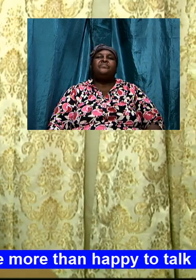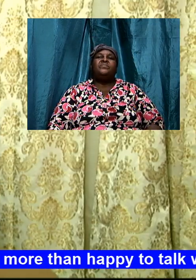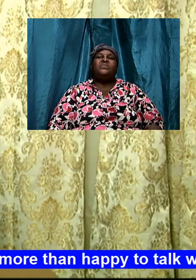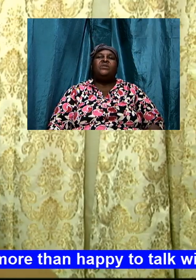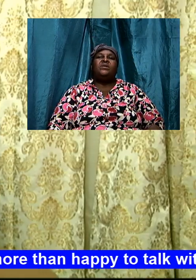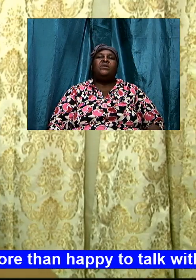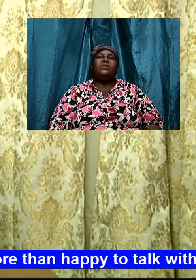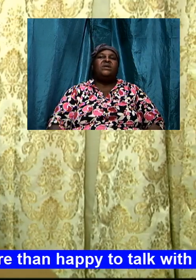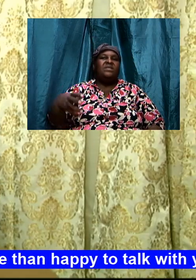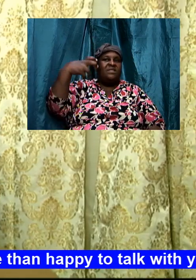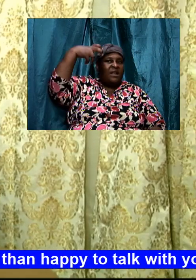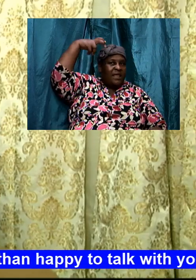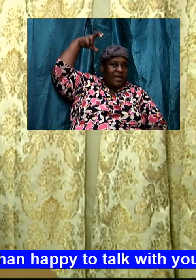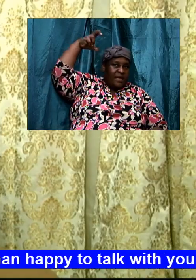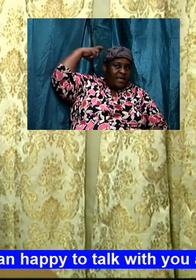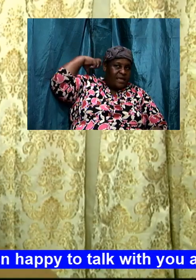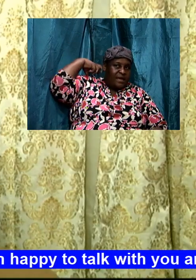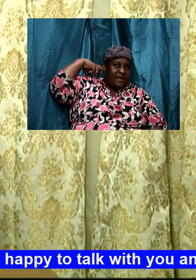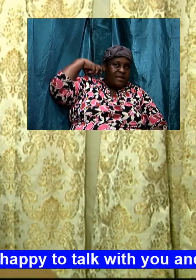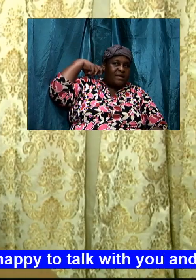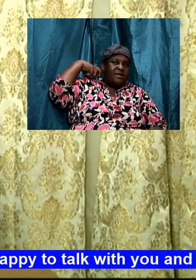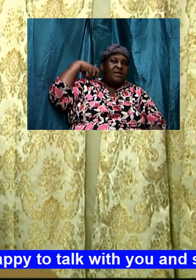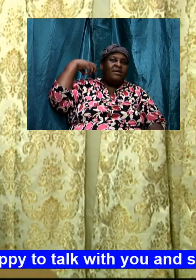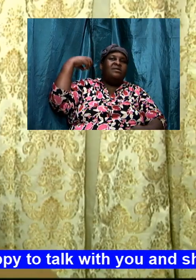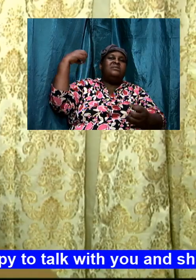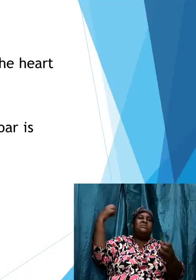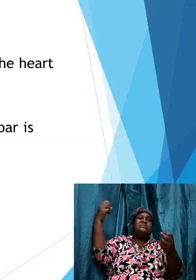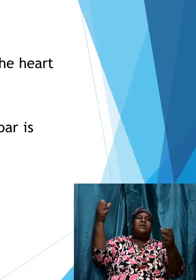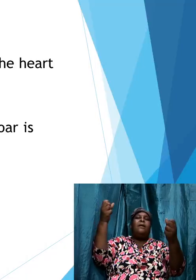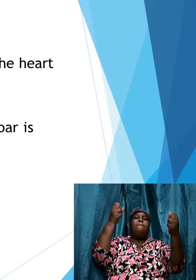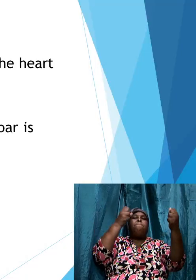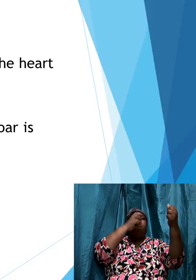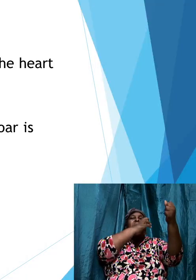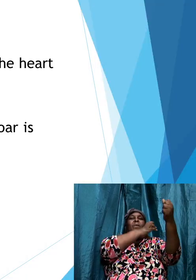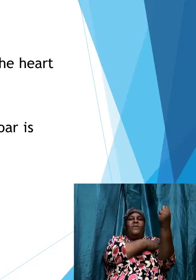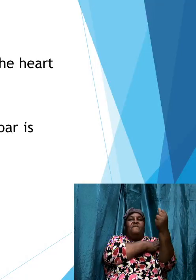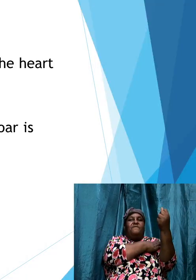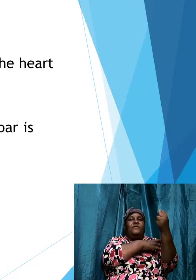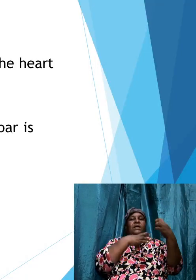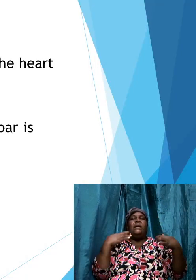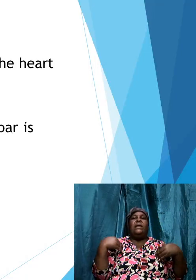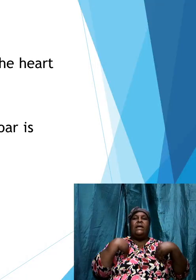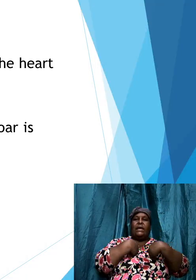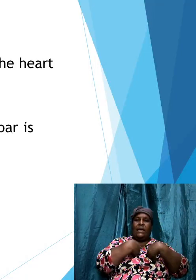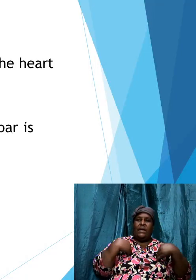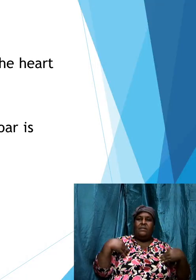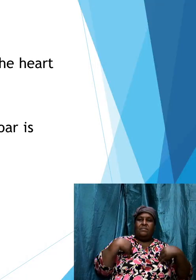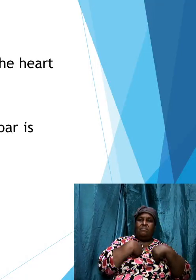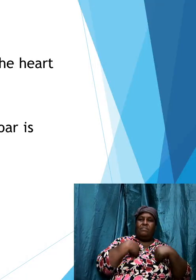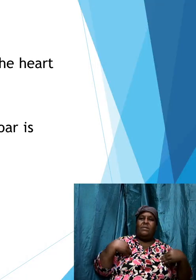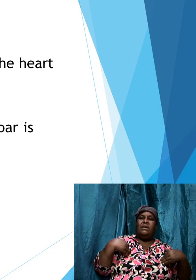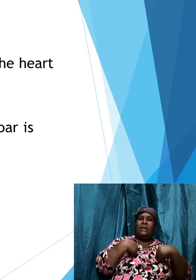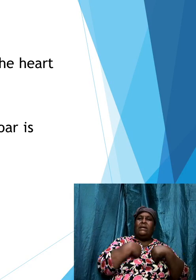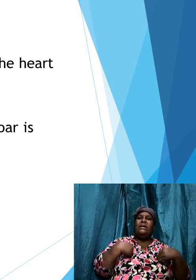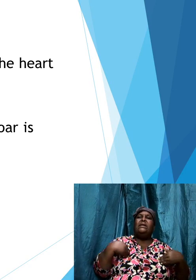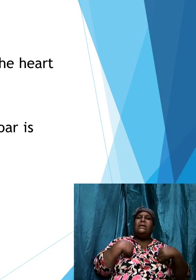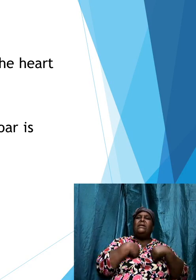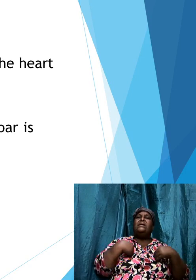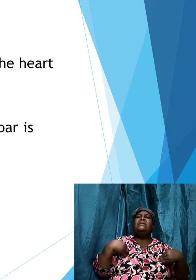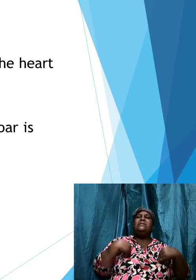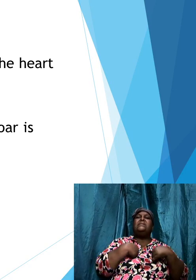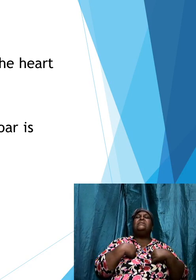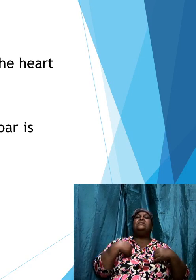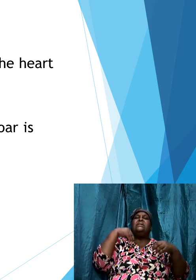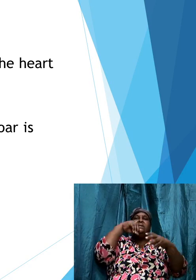the lion is a powerful animal in the jungle and it is